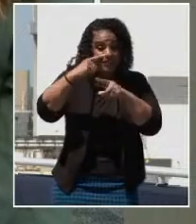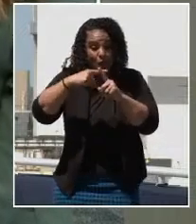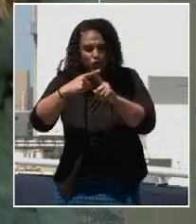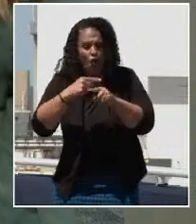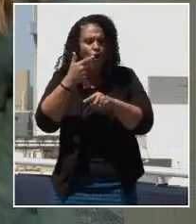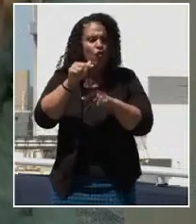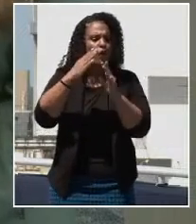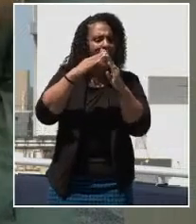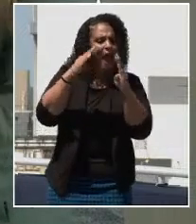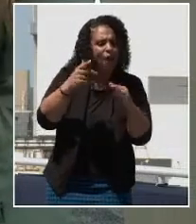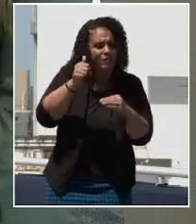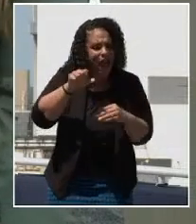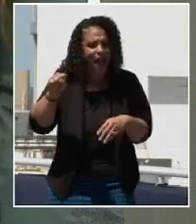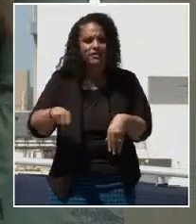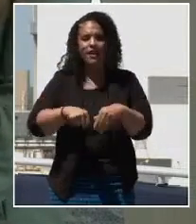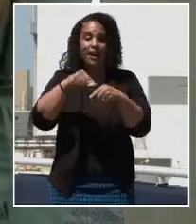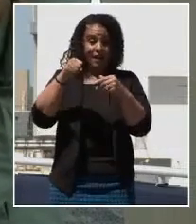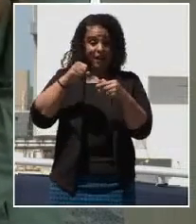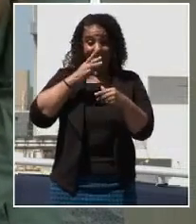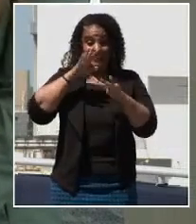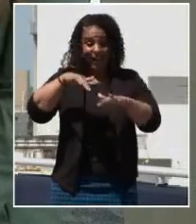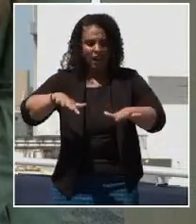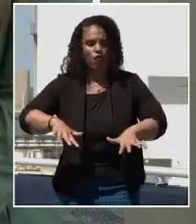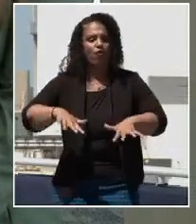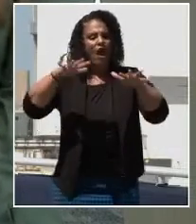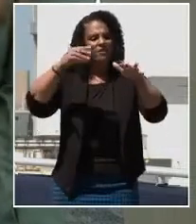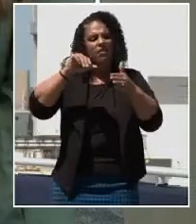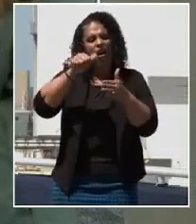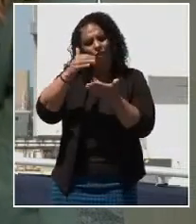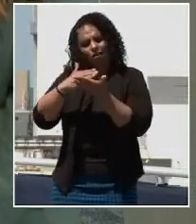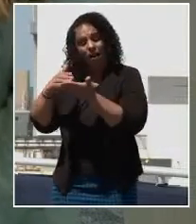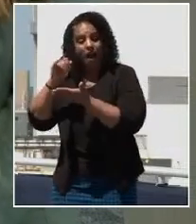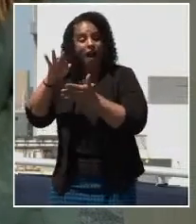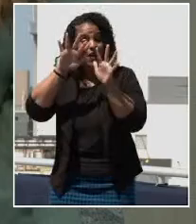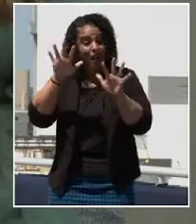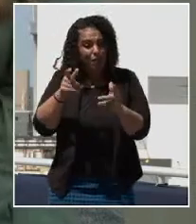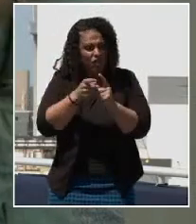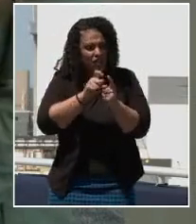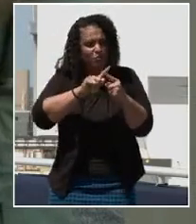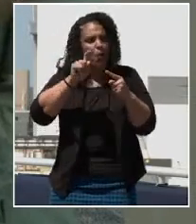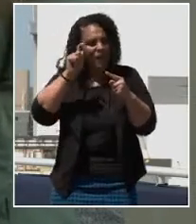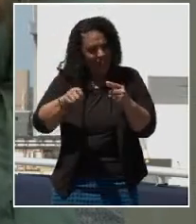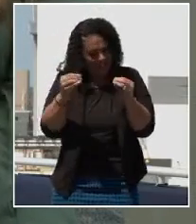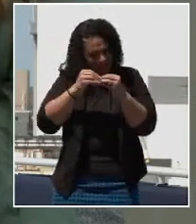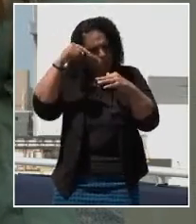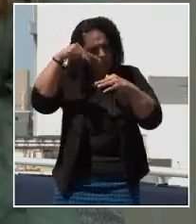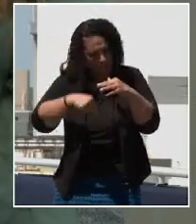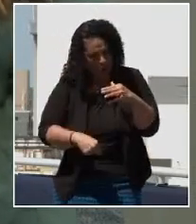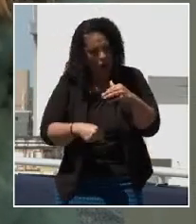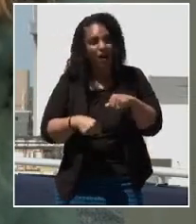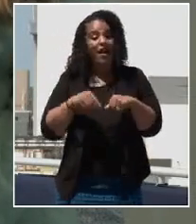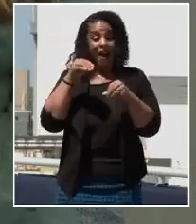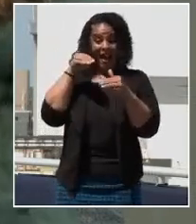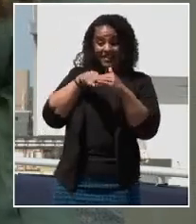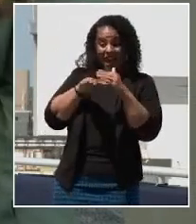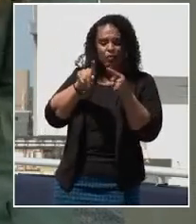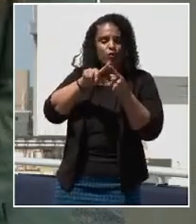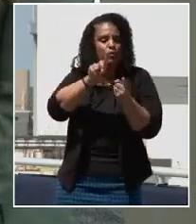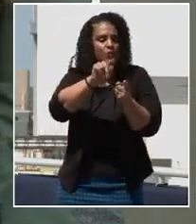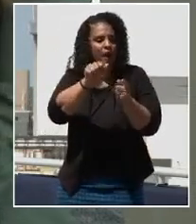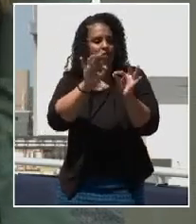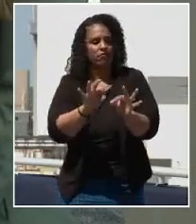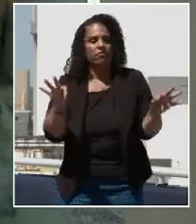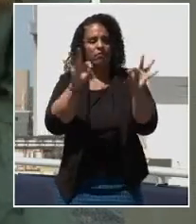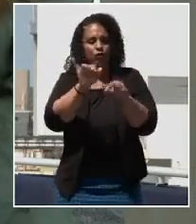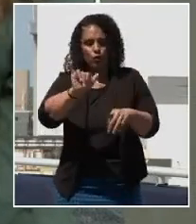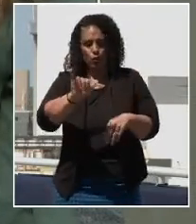greenhouse gases sea level rise and other aspects of climate change but we need to take the next step and in that accessibility to data is